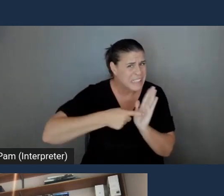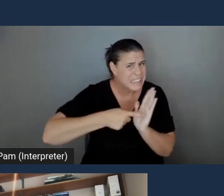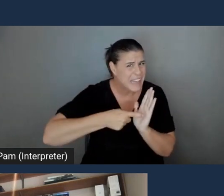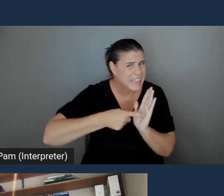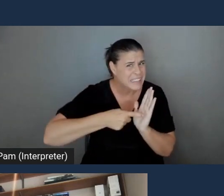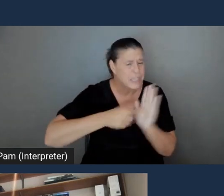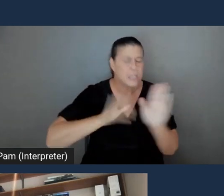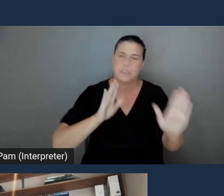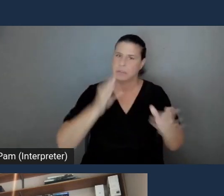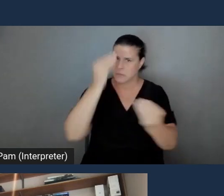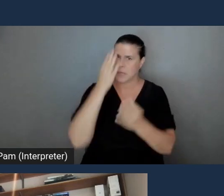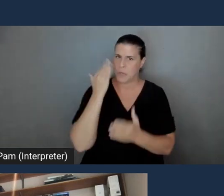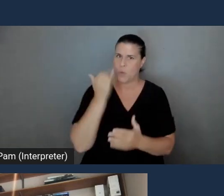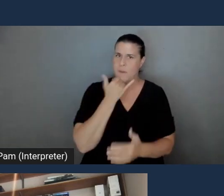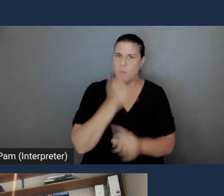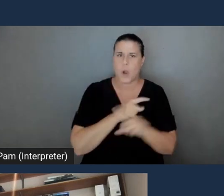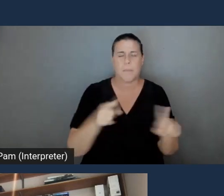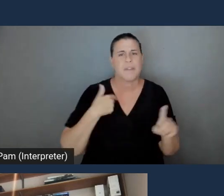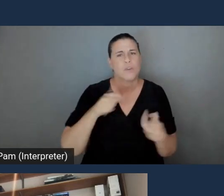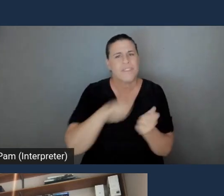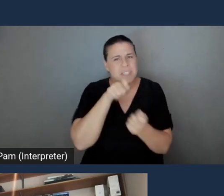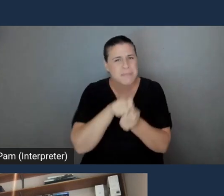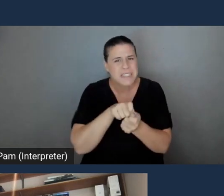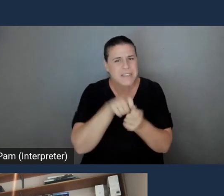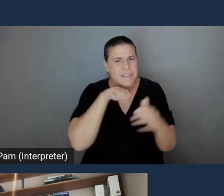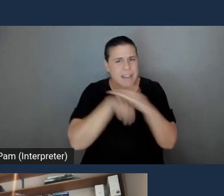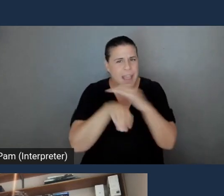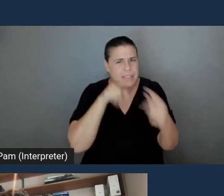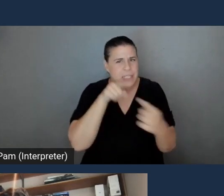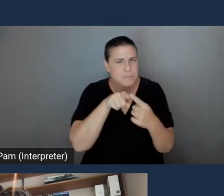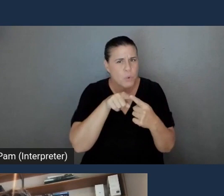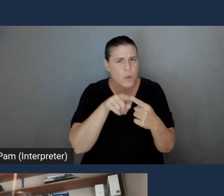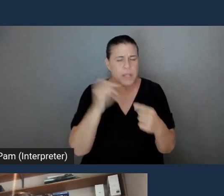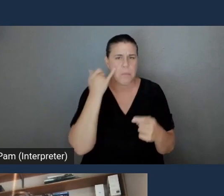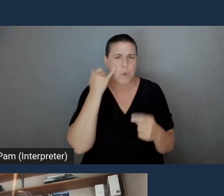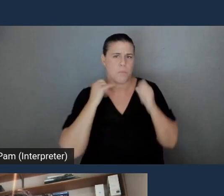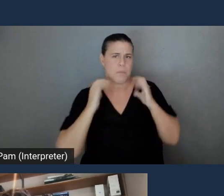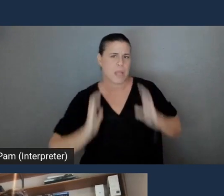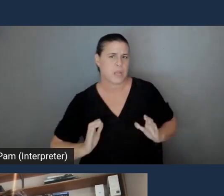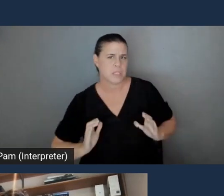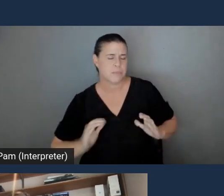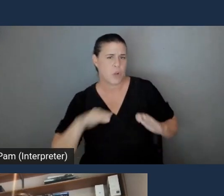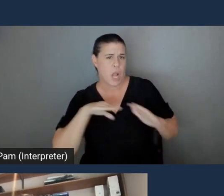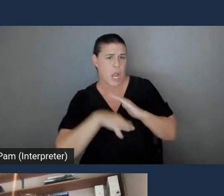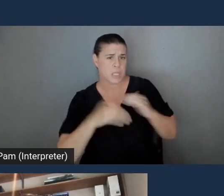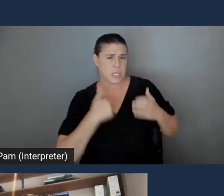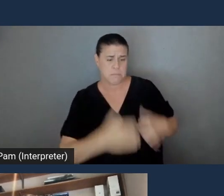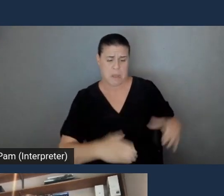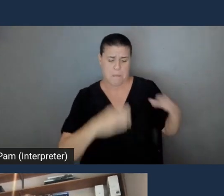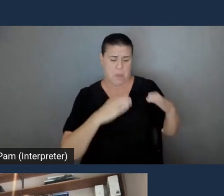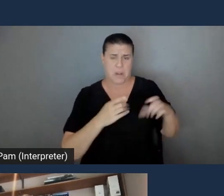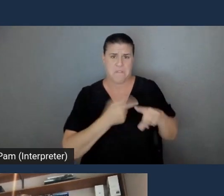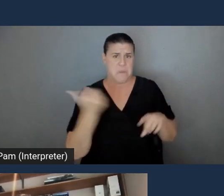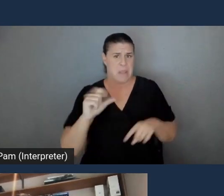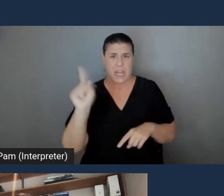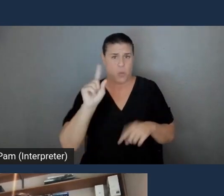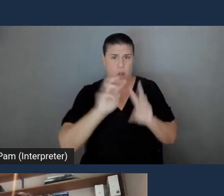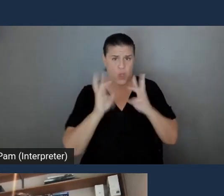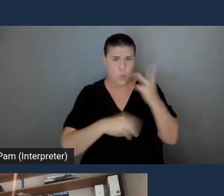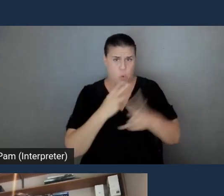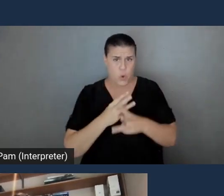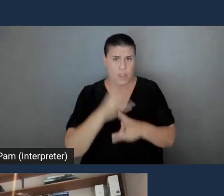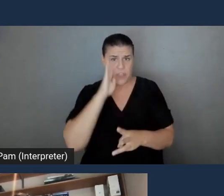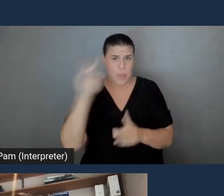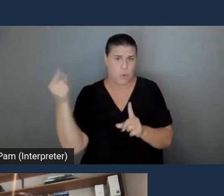Please correct me if I'm wrong. So if you have a specific access point, and my customer accesses my bucket from anywhere in the world, they will always be pointed